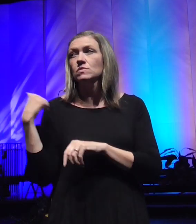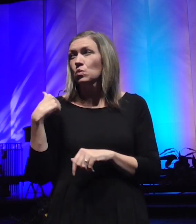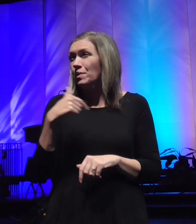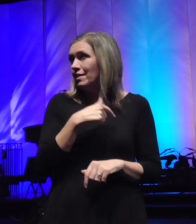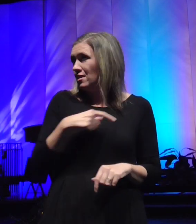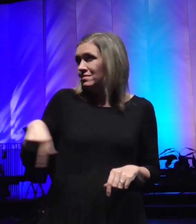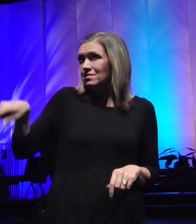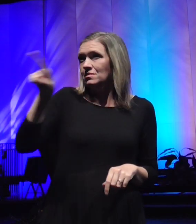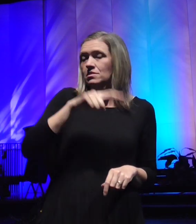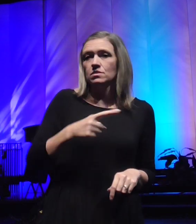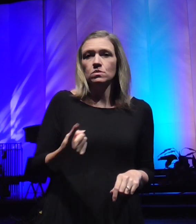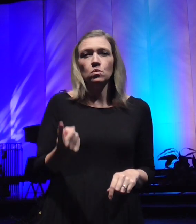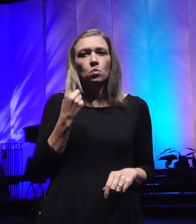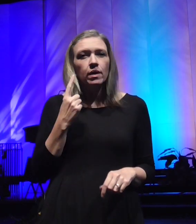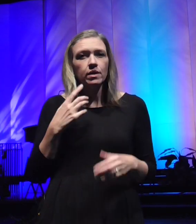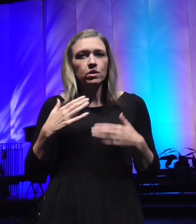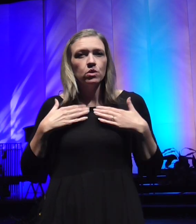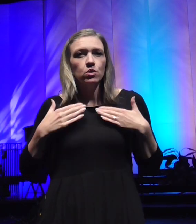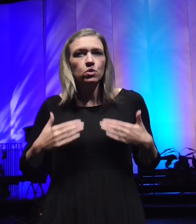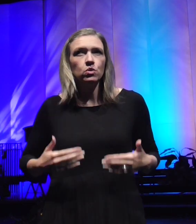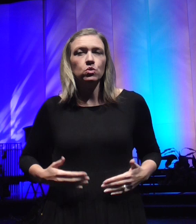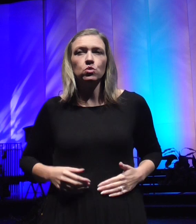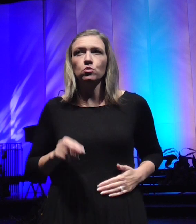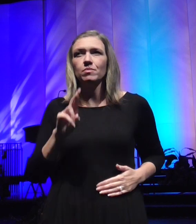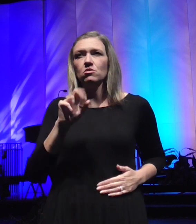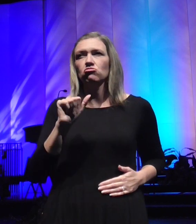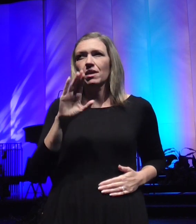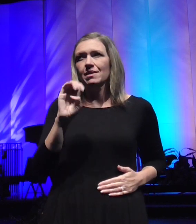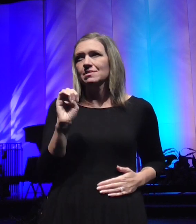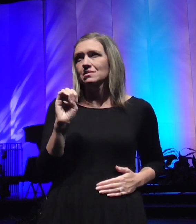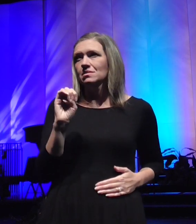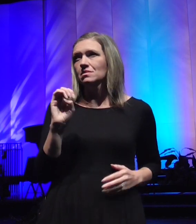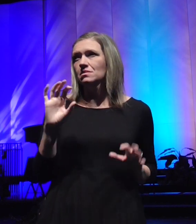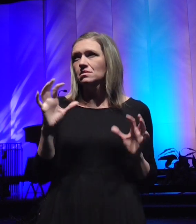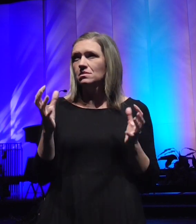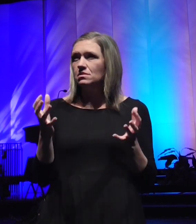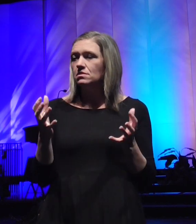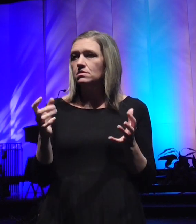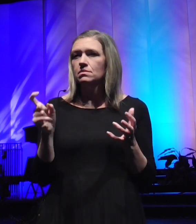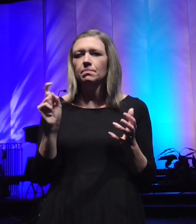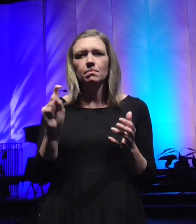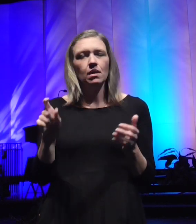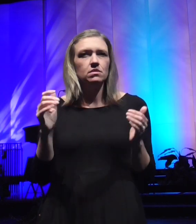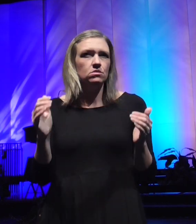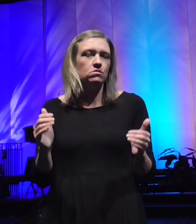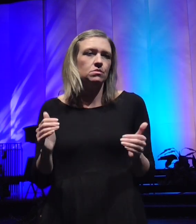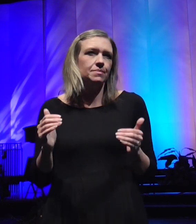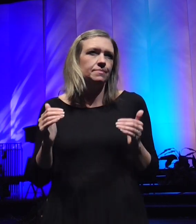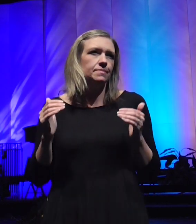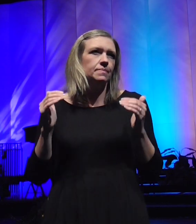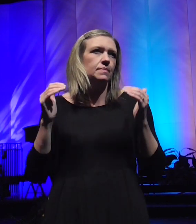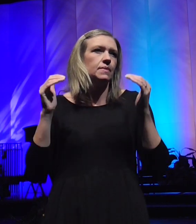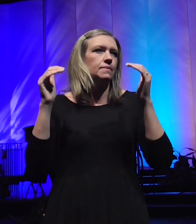We are just one human race, and we must rise